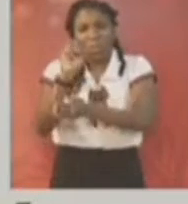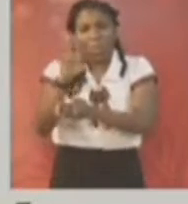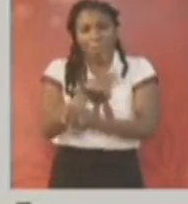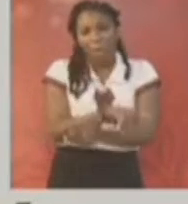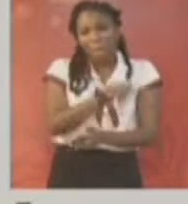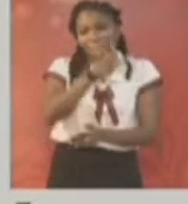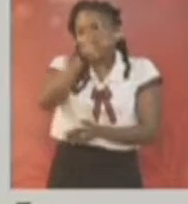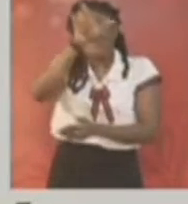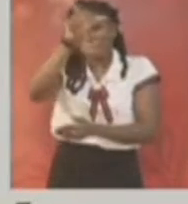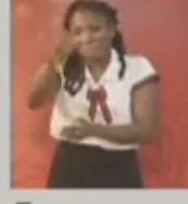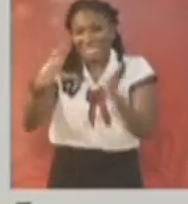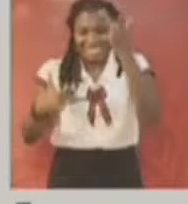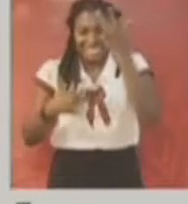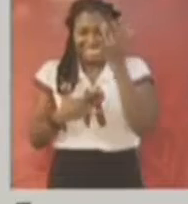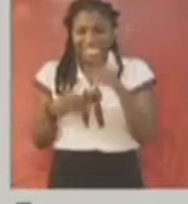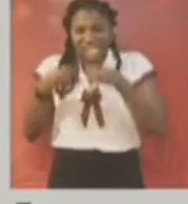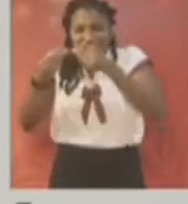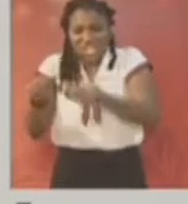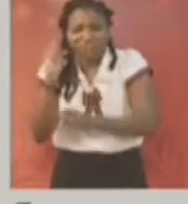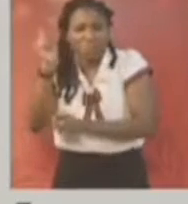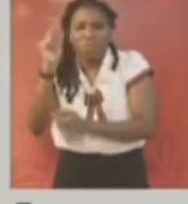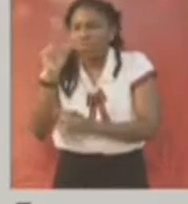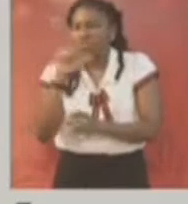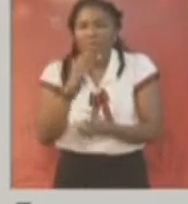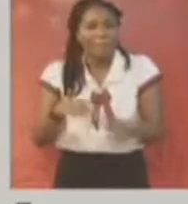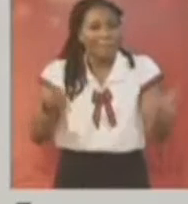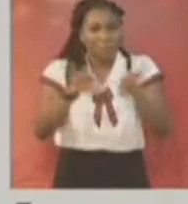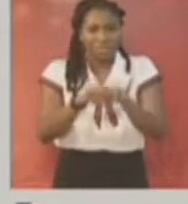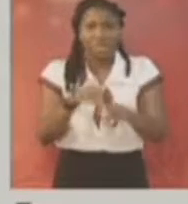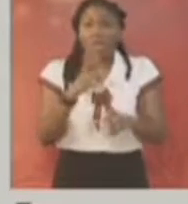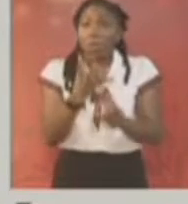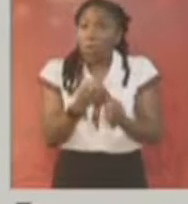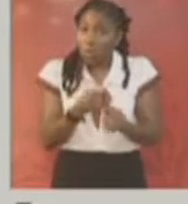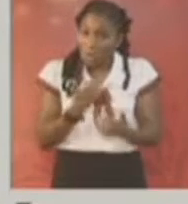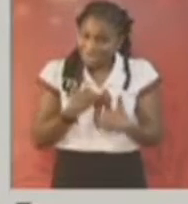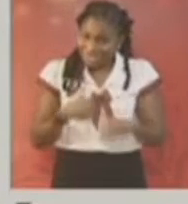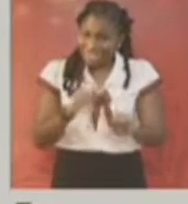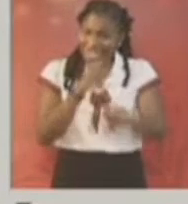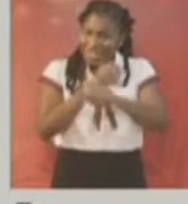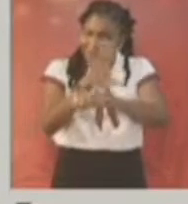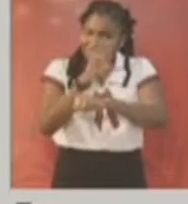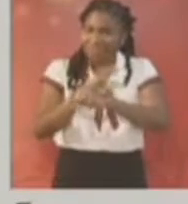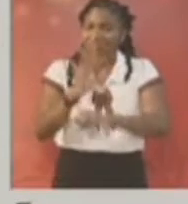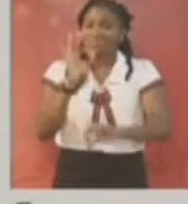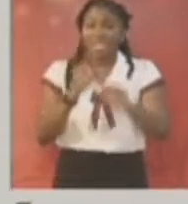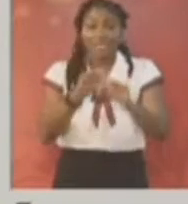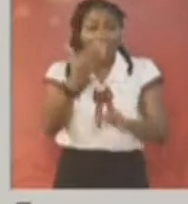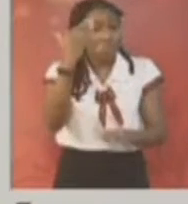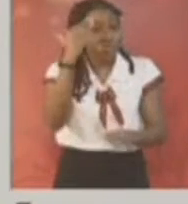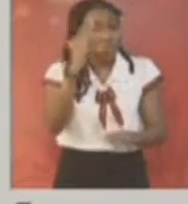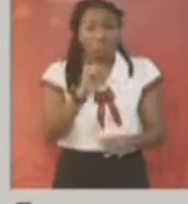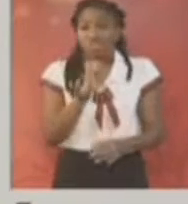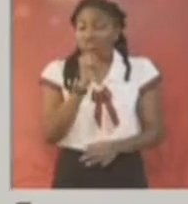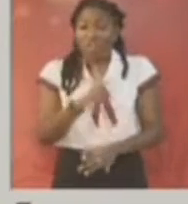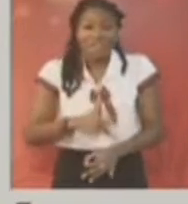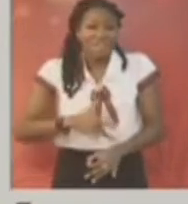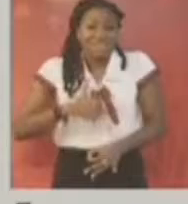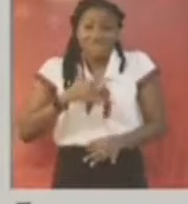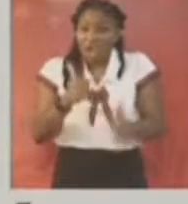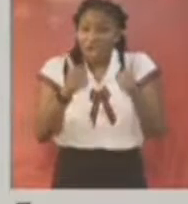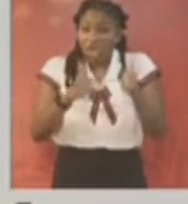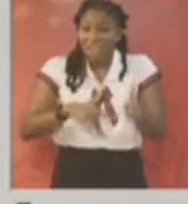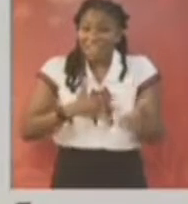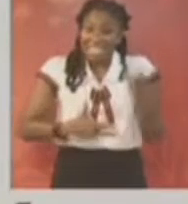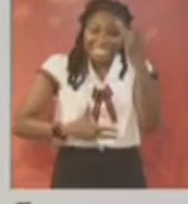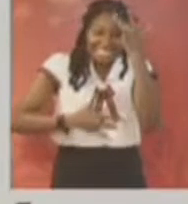population and what happens thereafter. So again, we want to advise that individuals who know that they're not feeling particularly well,